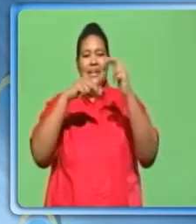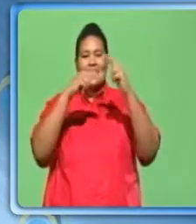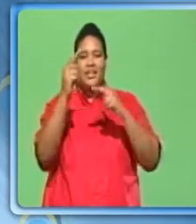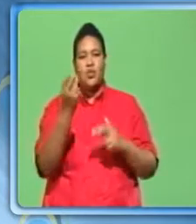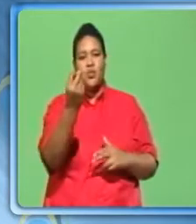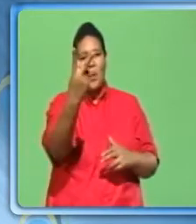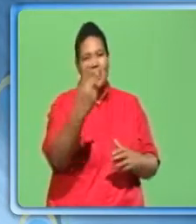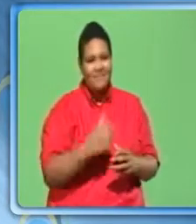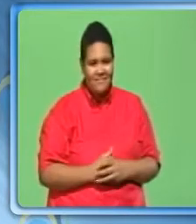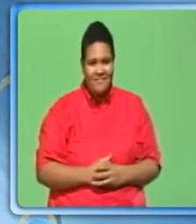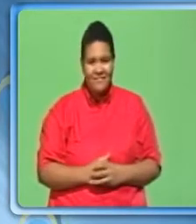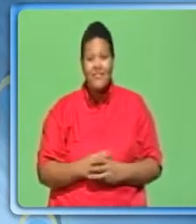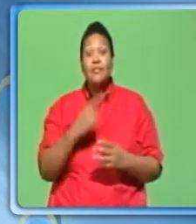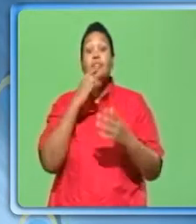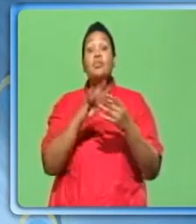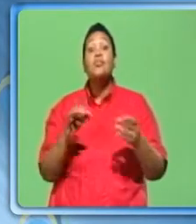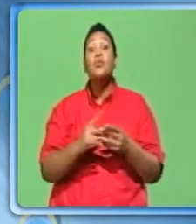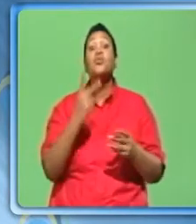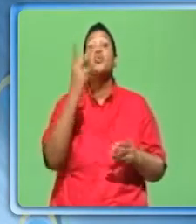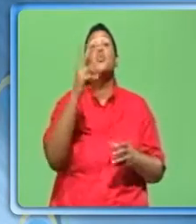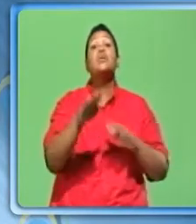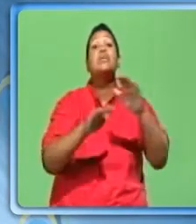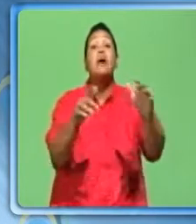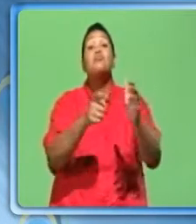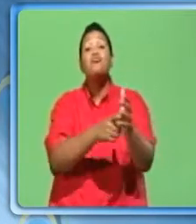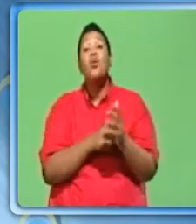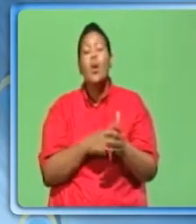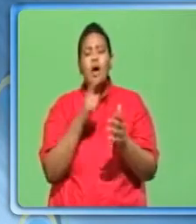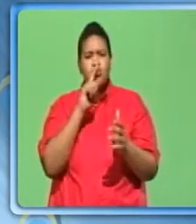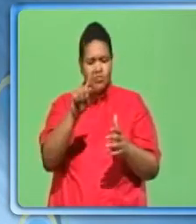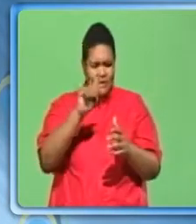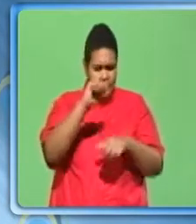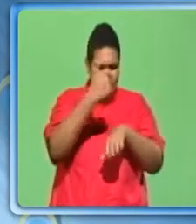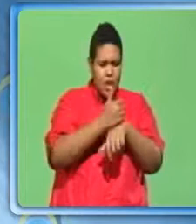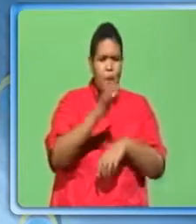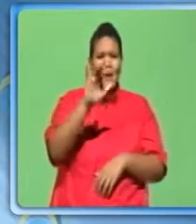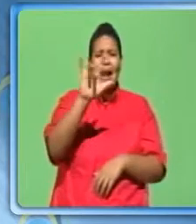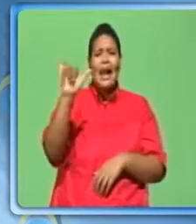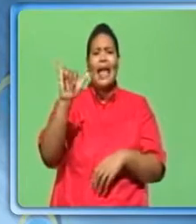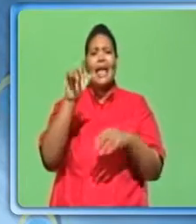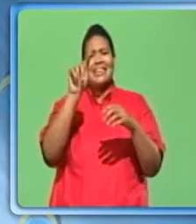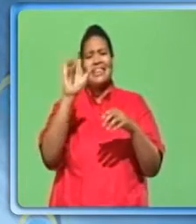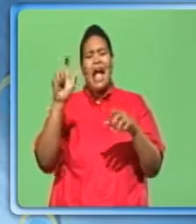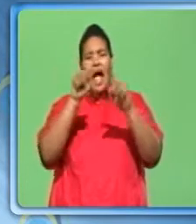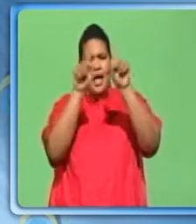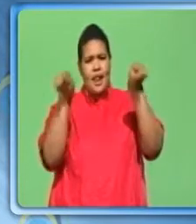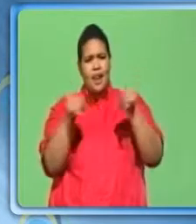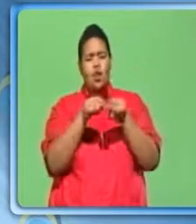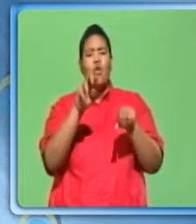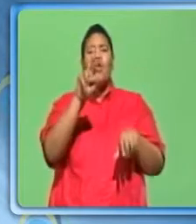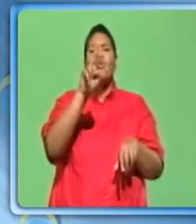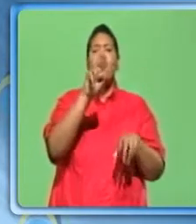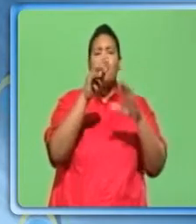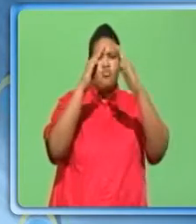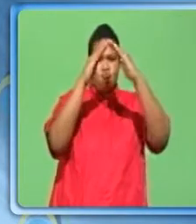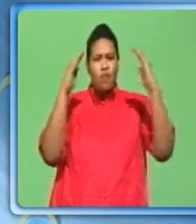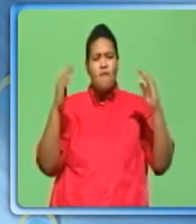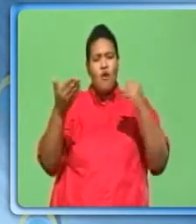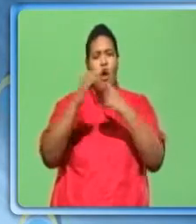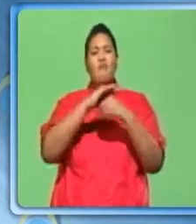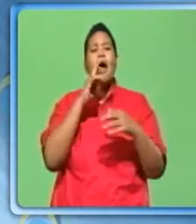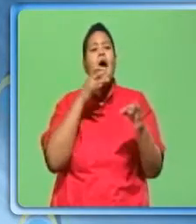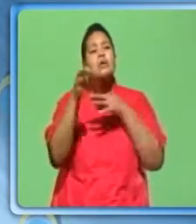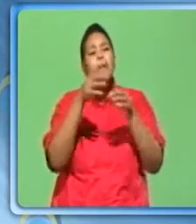12. State 2 steps required to install clay tile roof covering and outline the importance of each